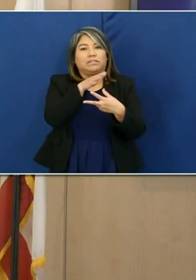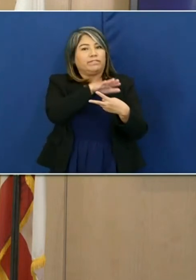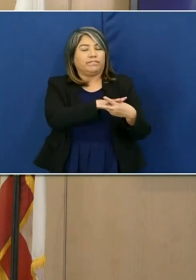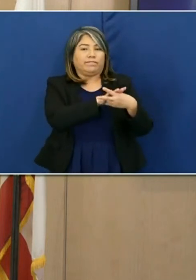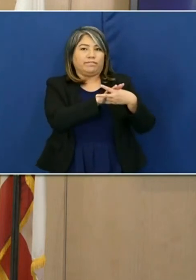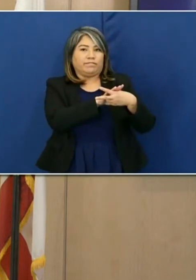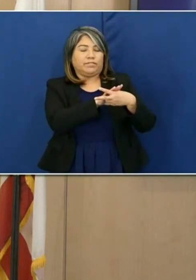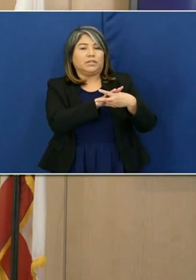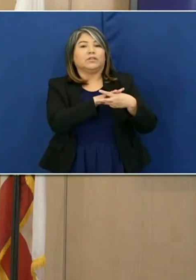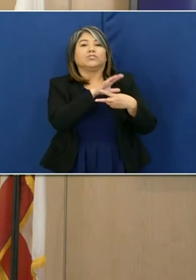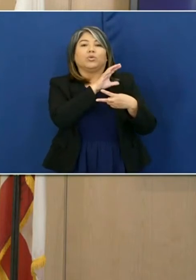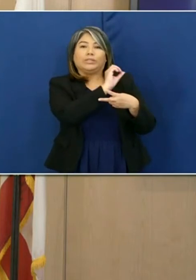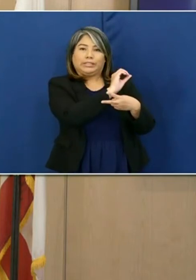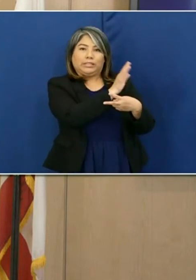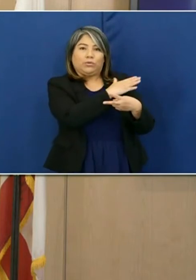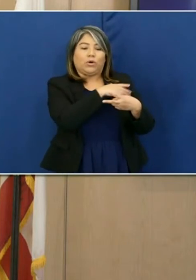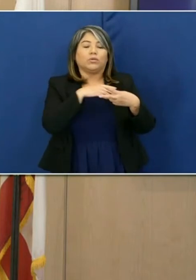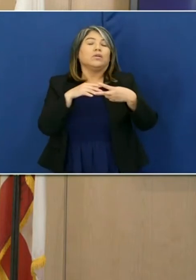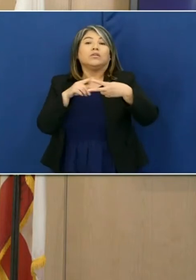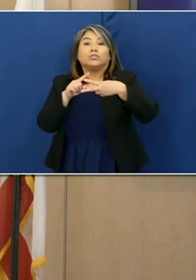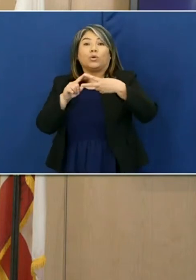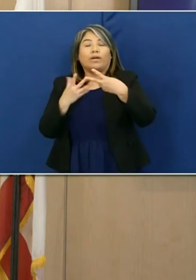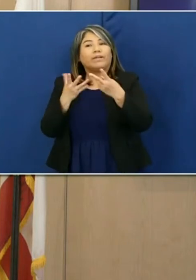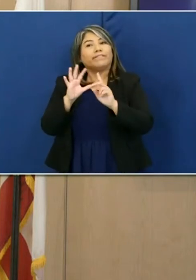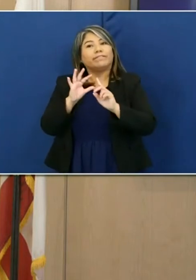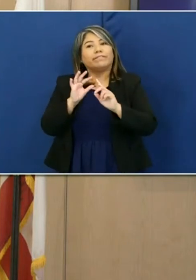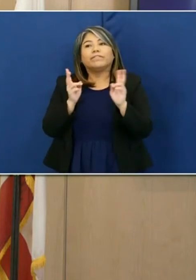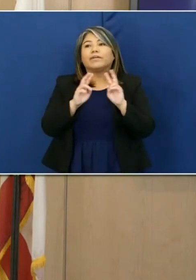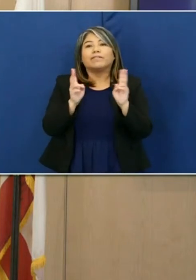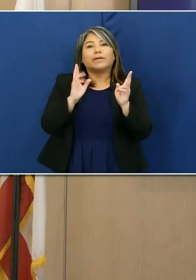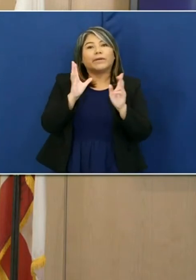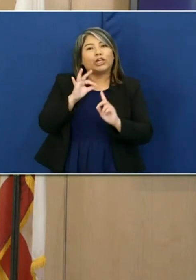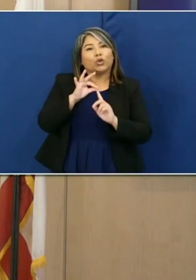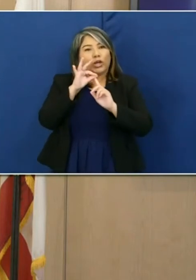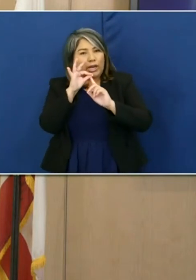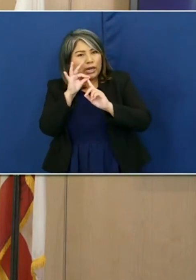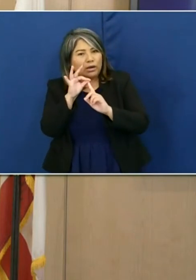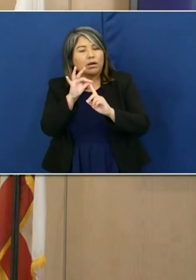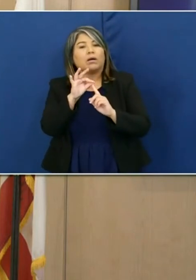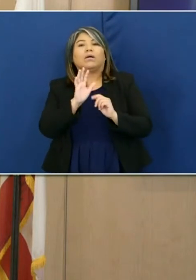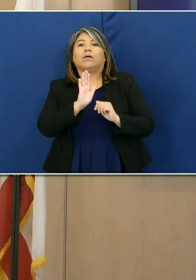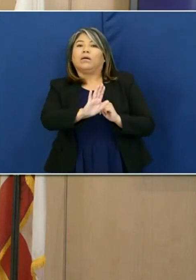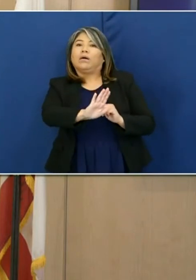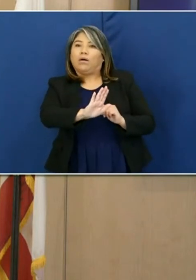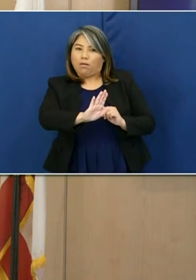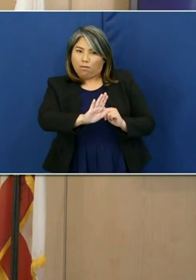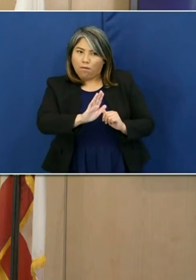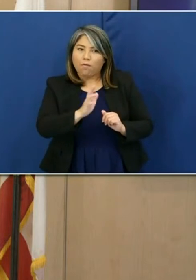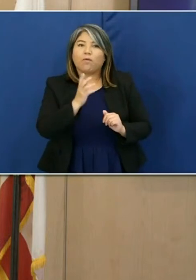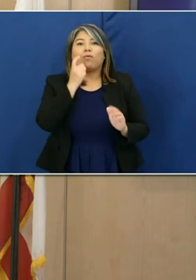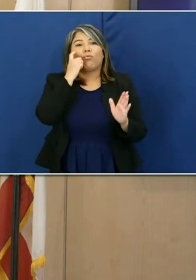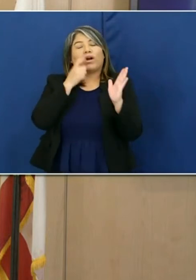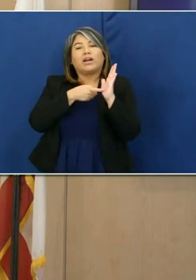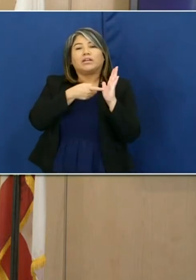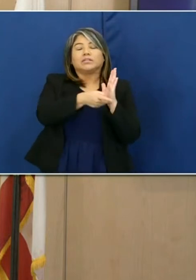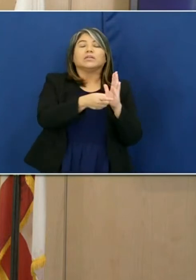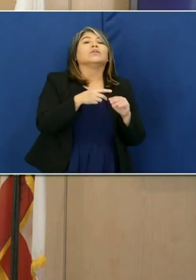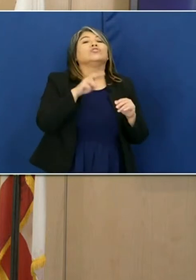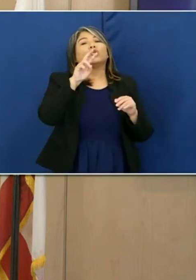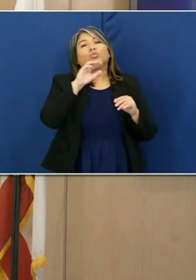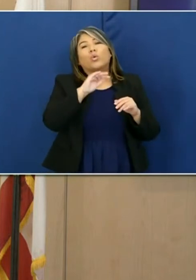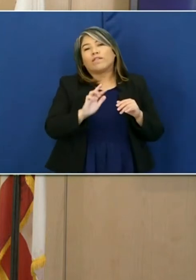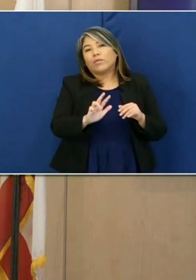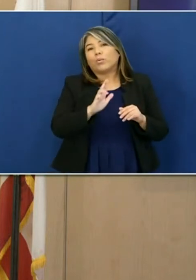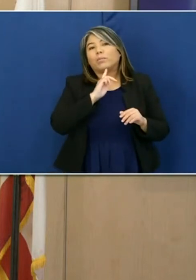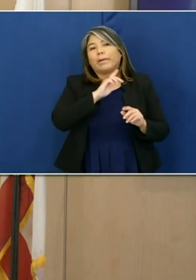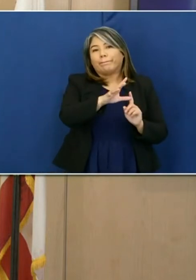therefore 0. So it has this very unique signature where, again, 2 of 3 will be positive on that very same sample,